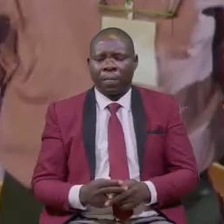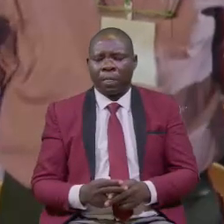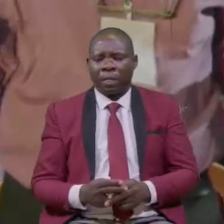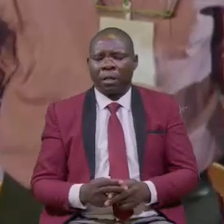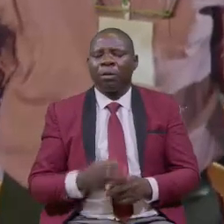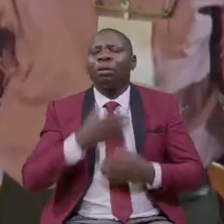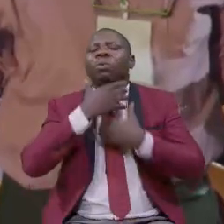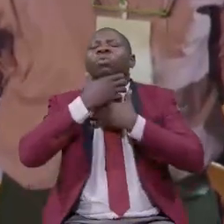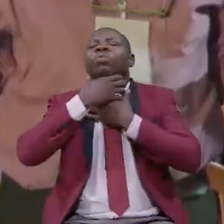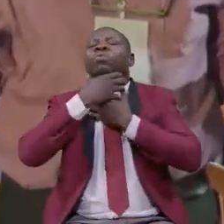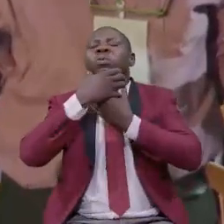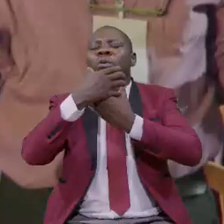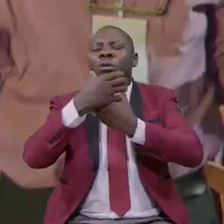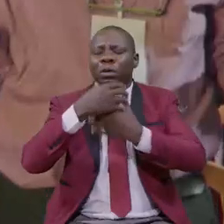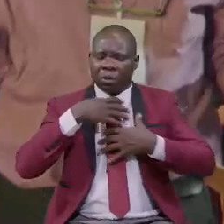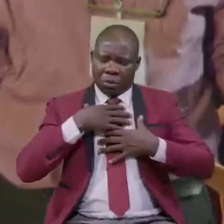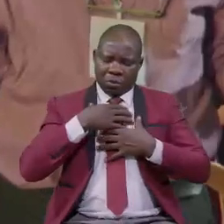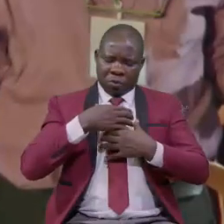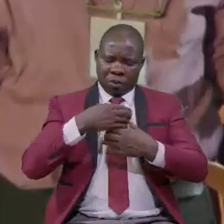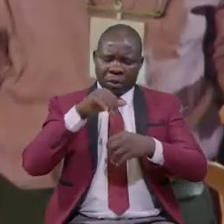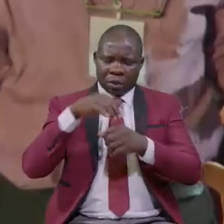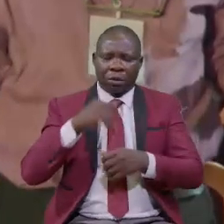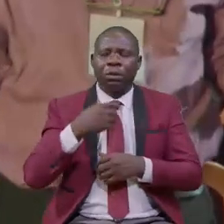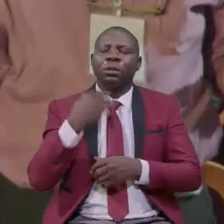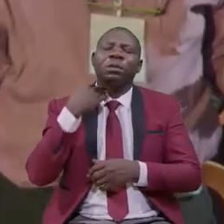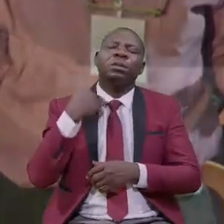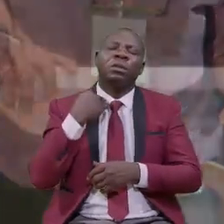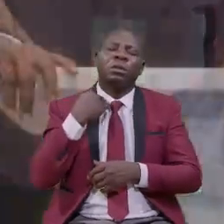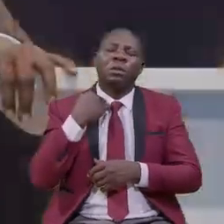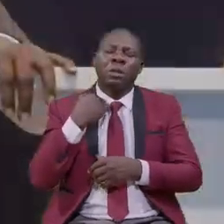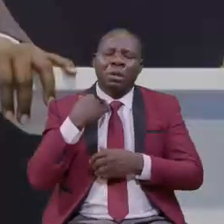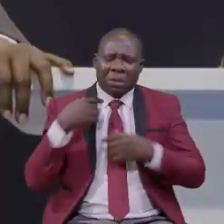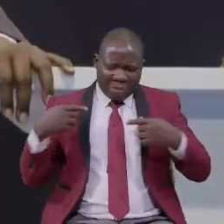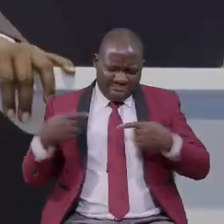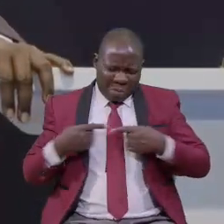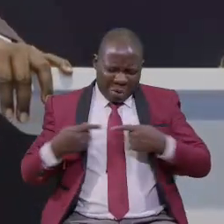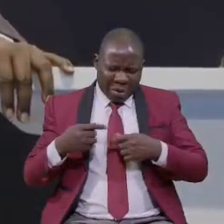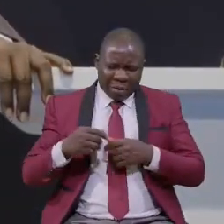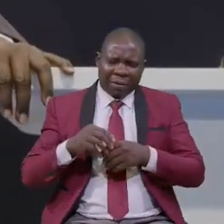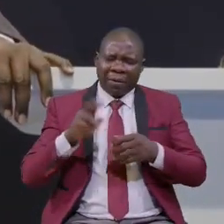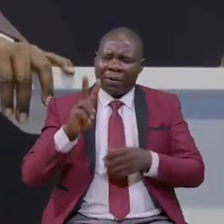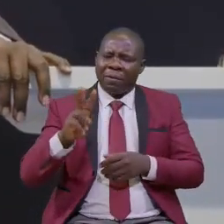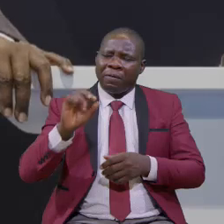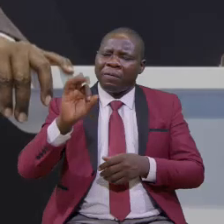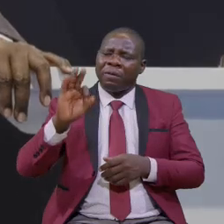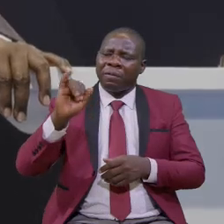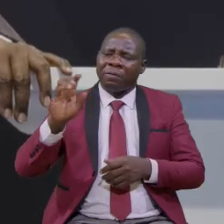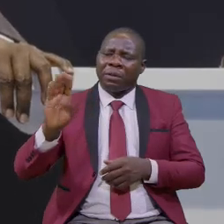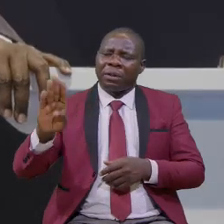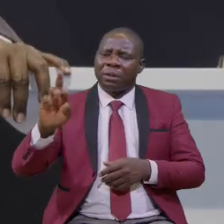Goiter, swelling in the neck. Tumor, fibroid, in the tummy, inside